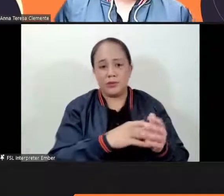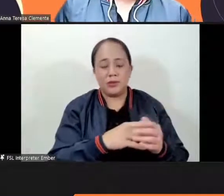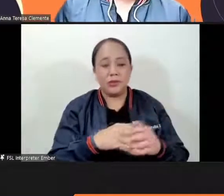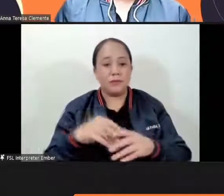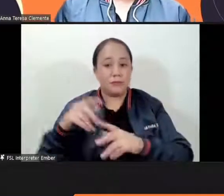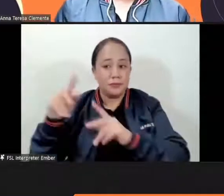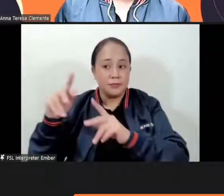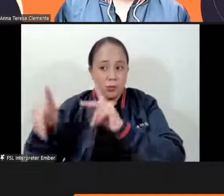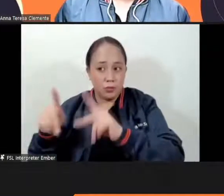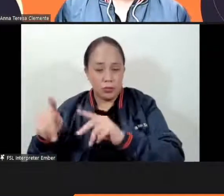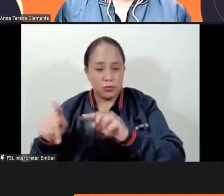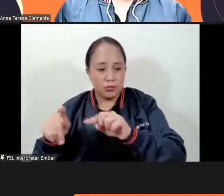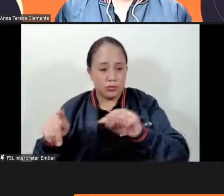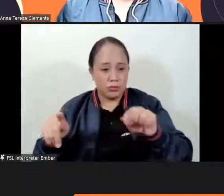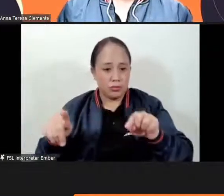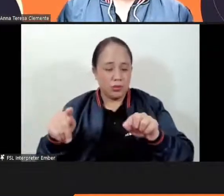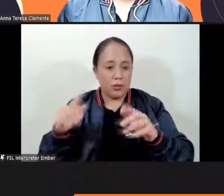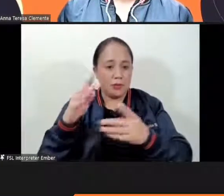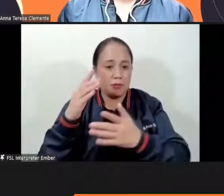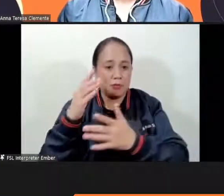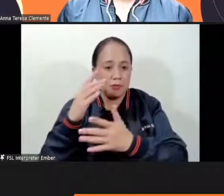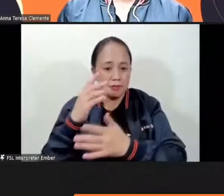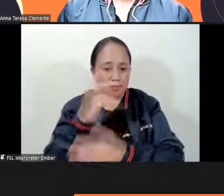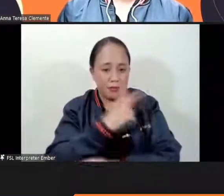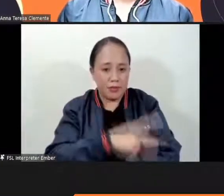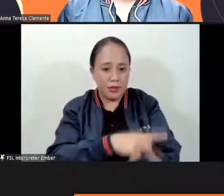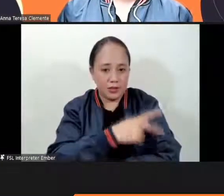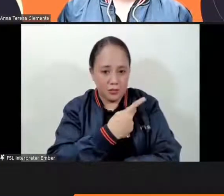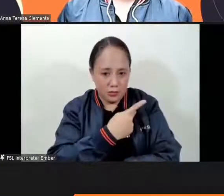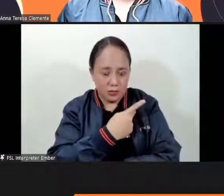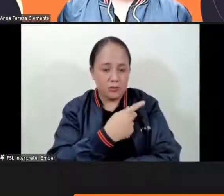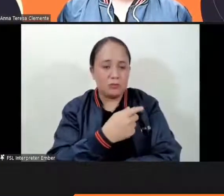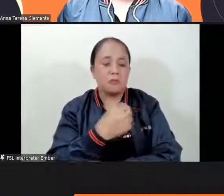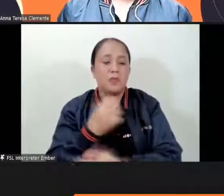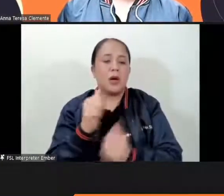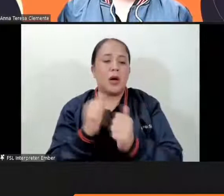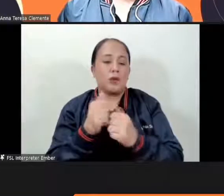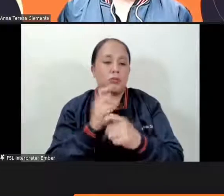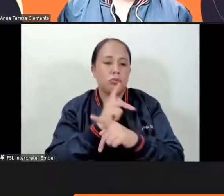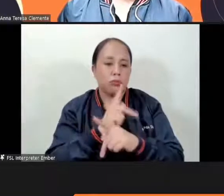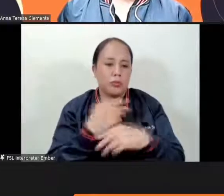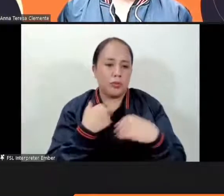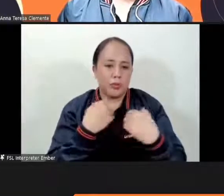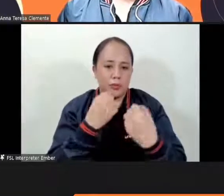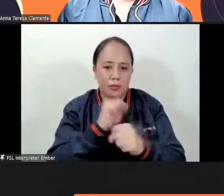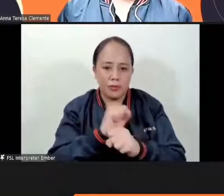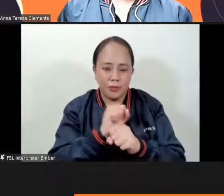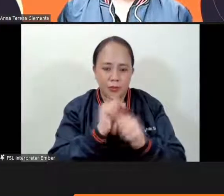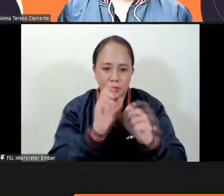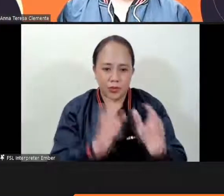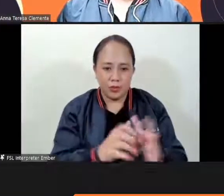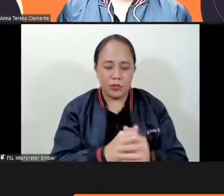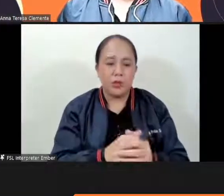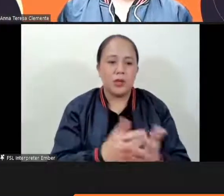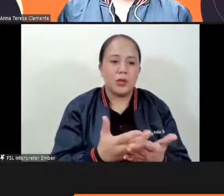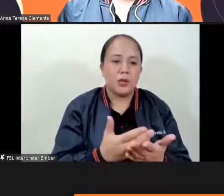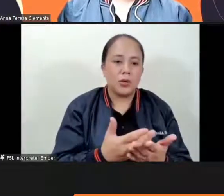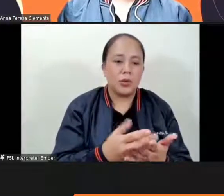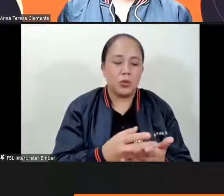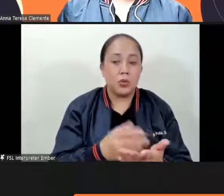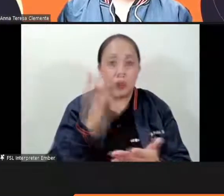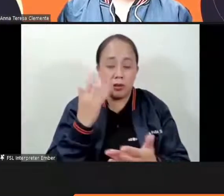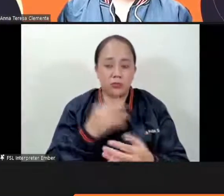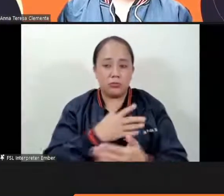and patients from the community, how do you protect your health workers who will be seeing